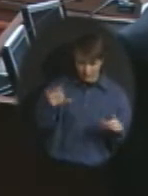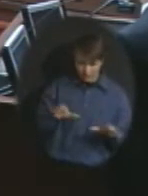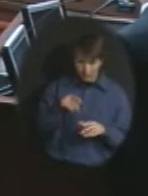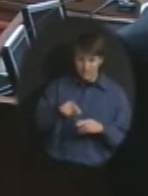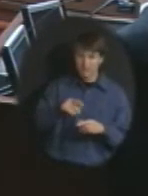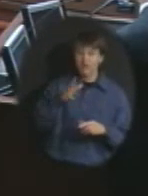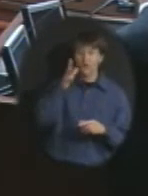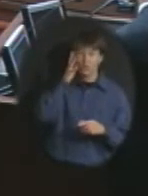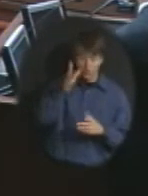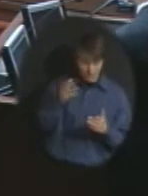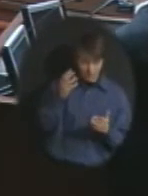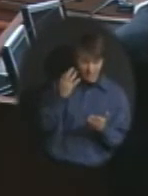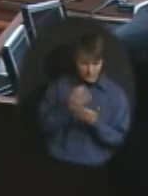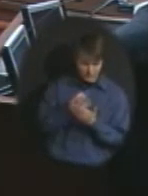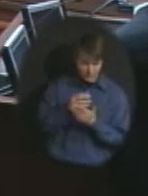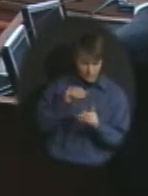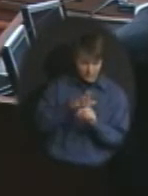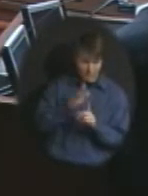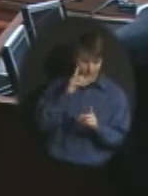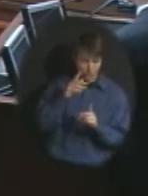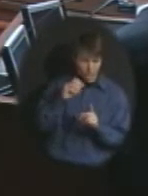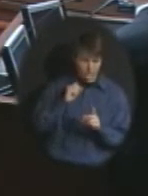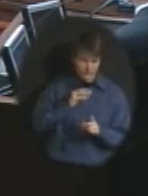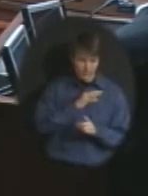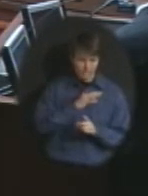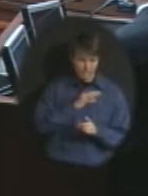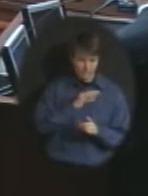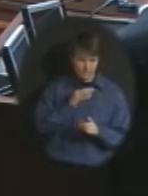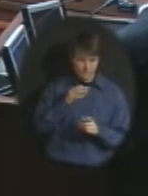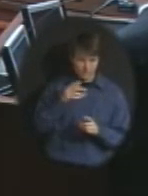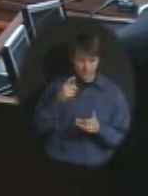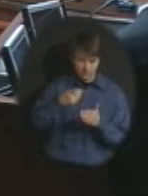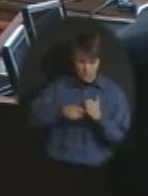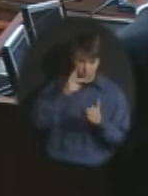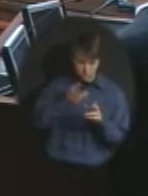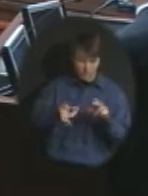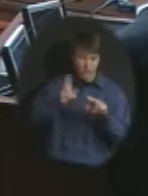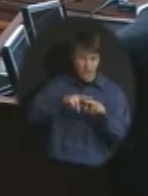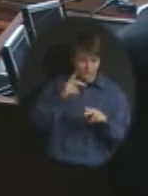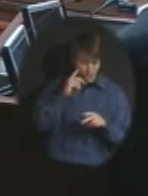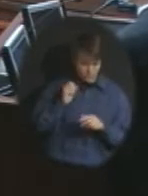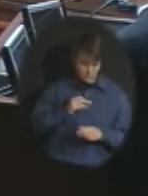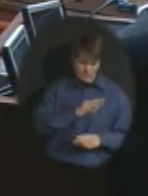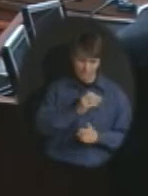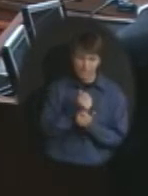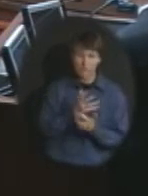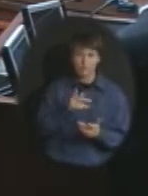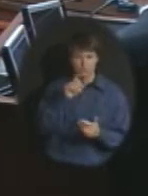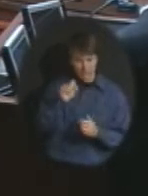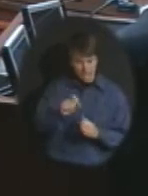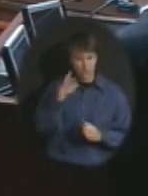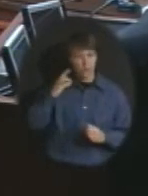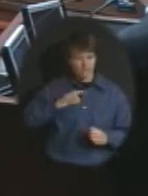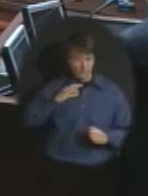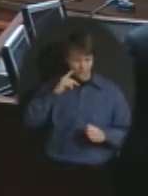a financial impact to the staff. Premiums would have gone up and things such as that. So again, there are some major advantages to